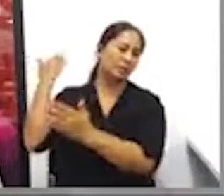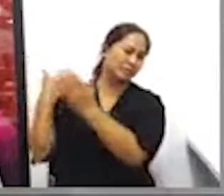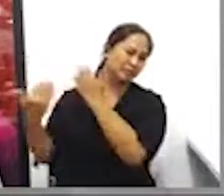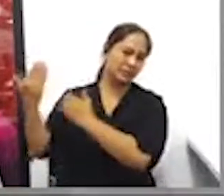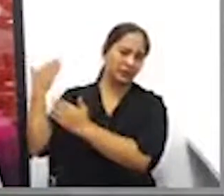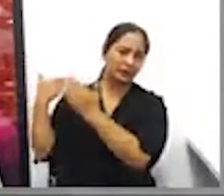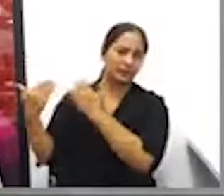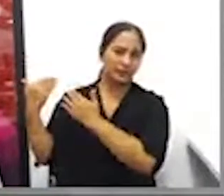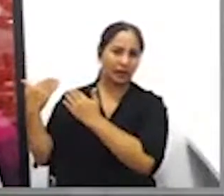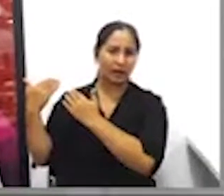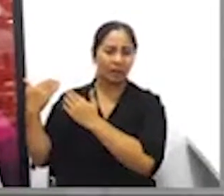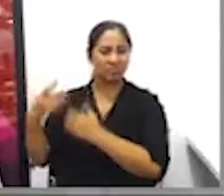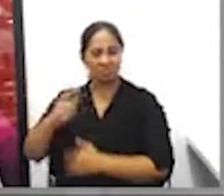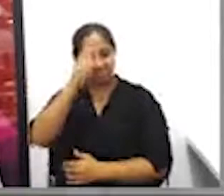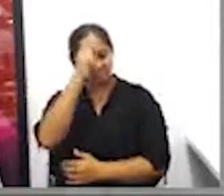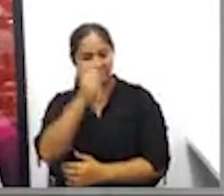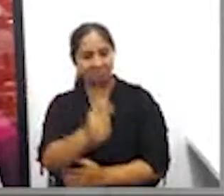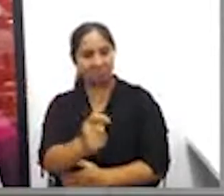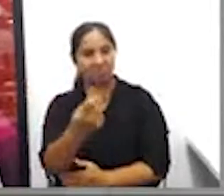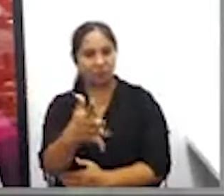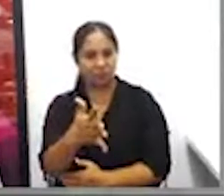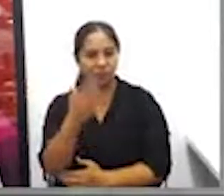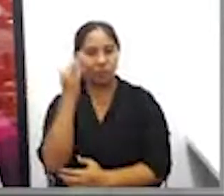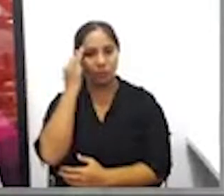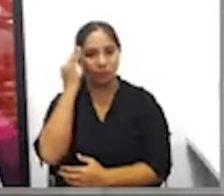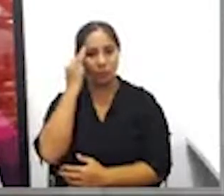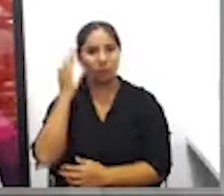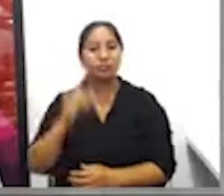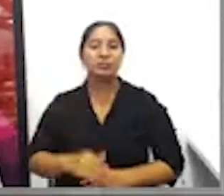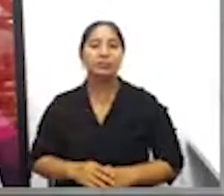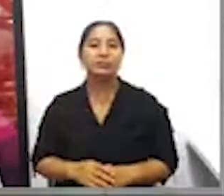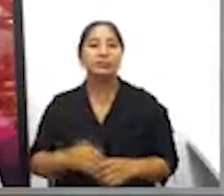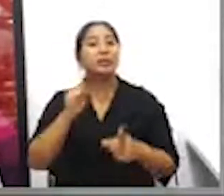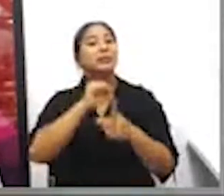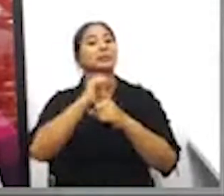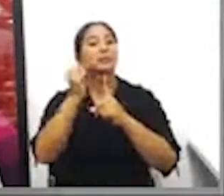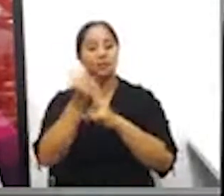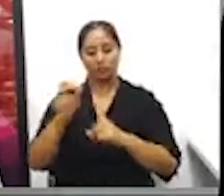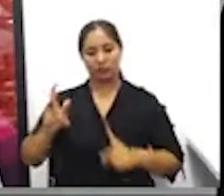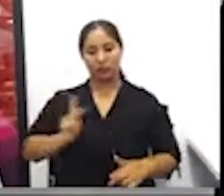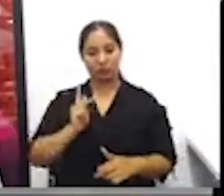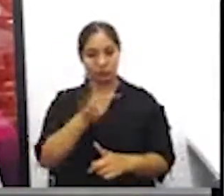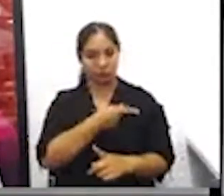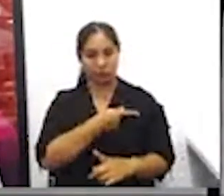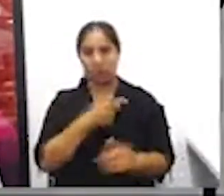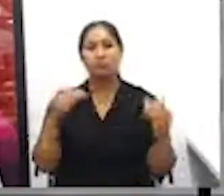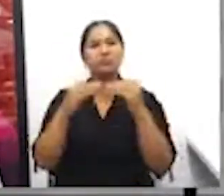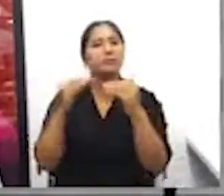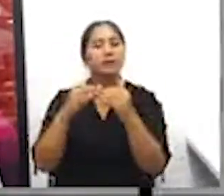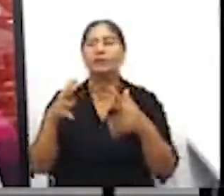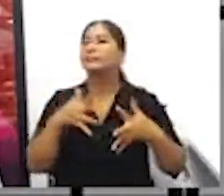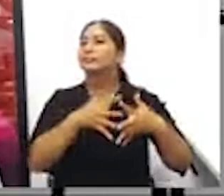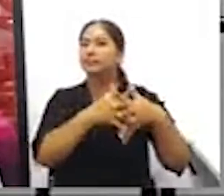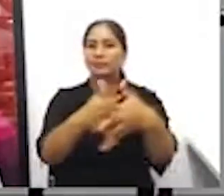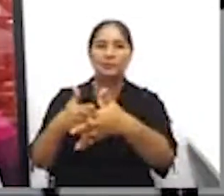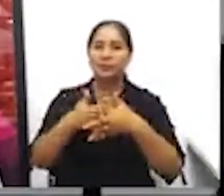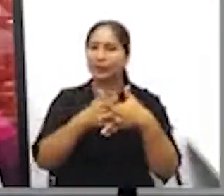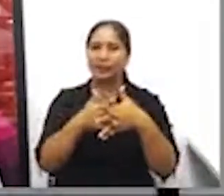you know, in most of our societies, including in the United States, historically for a very long